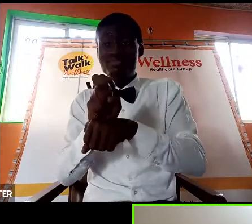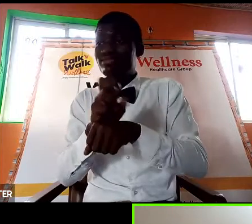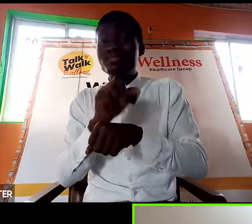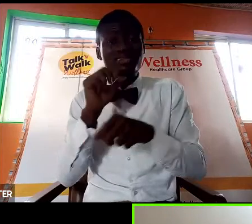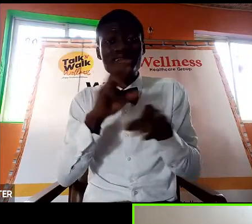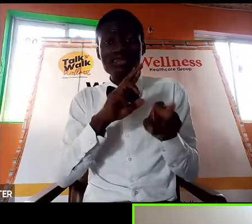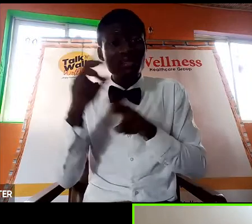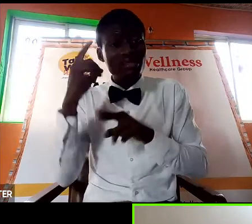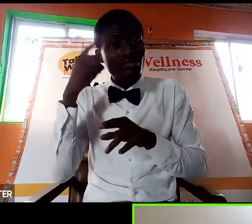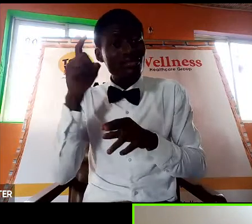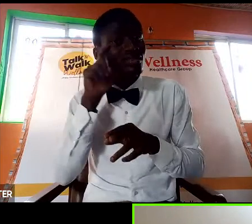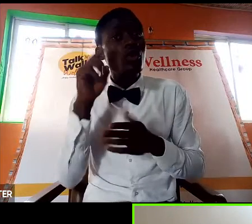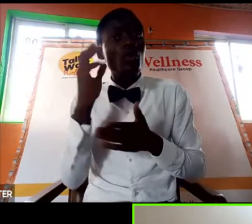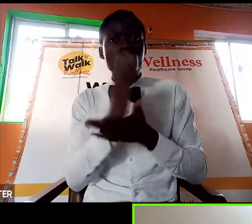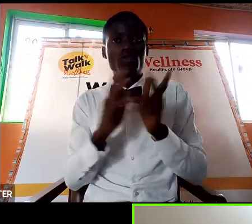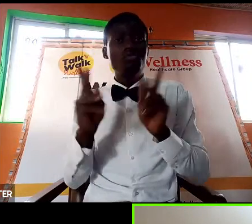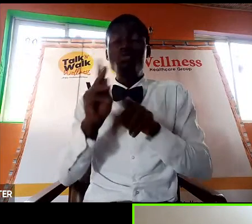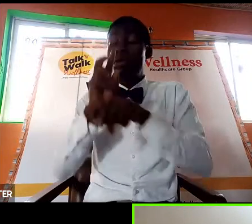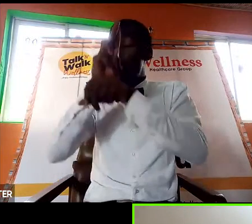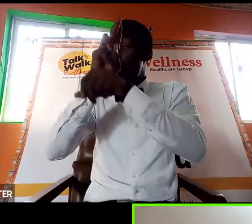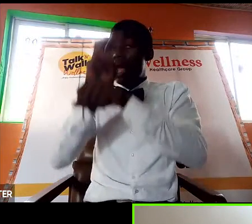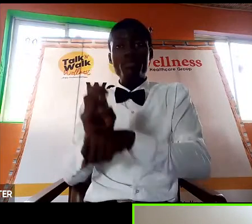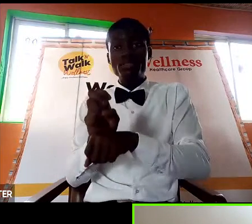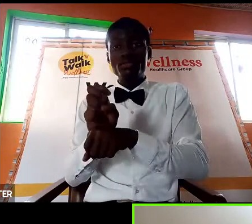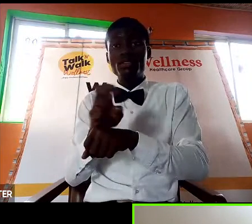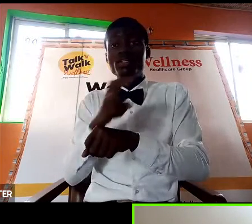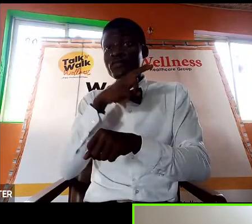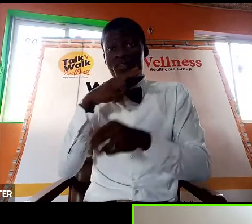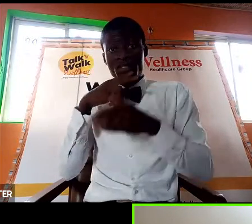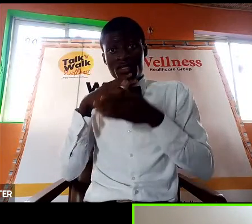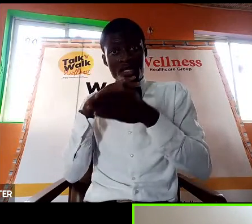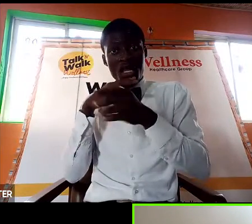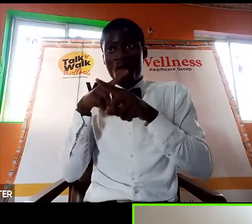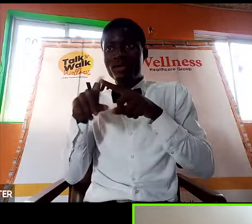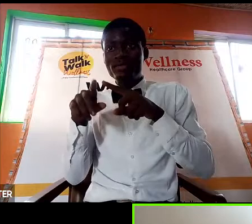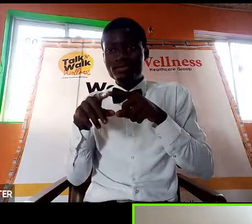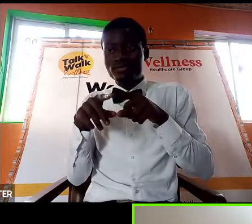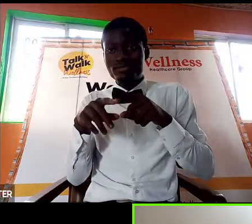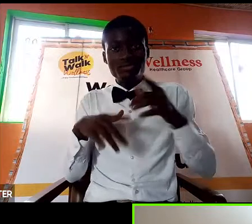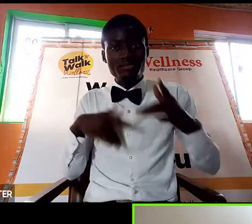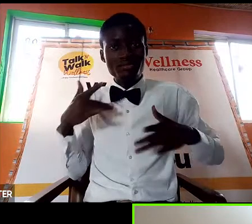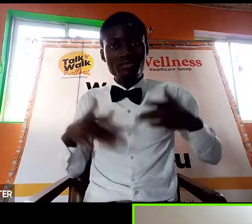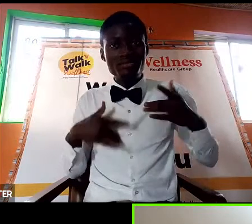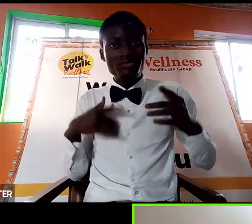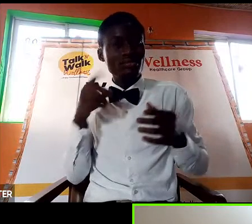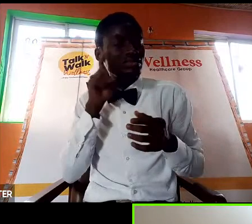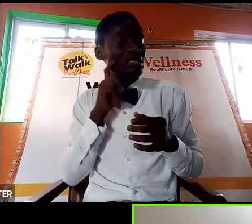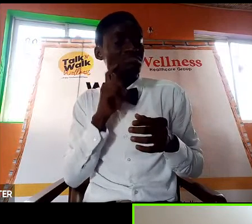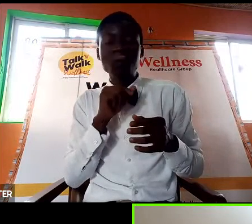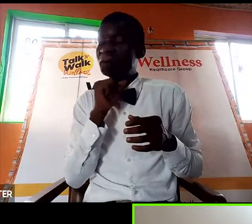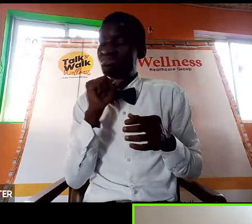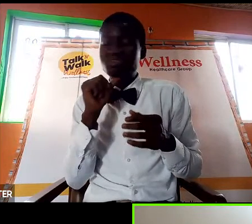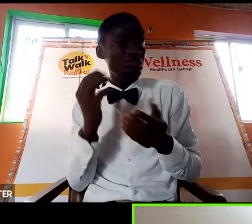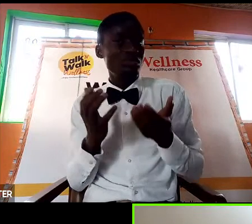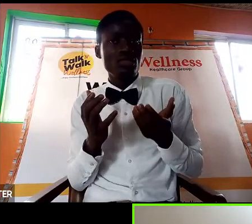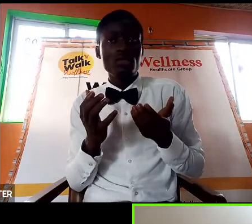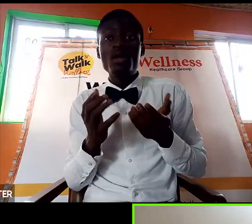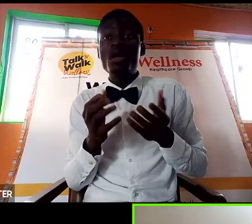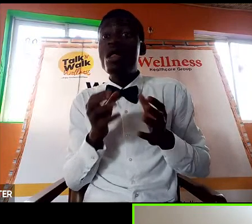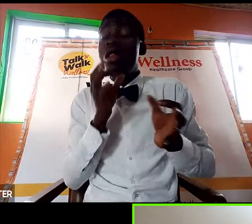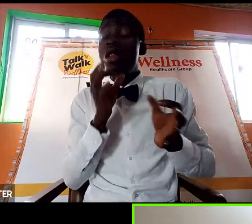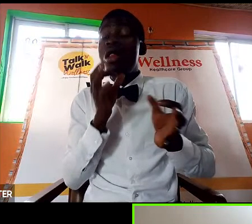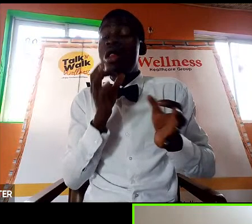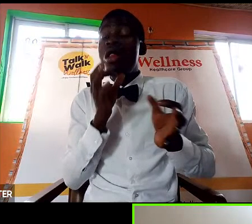like that, all right? So if you find yourself in this situation, you forget, of course, we might need to, the sex therapist might need to probably